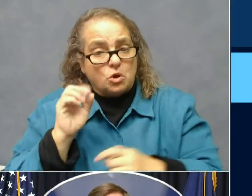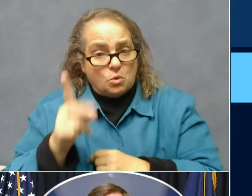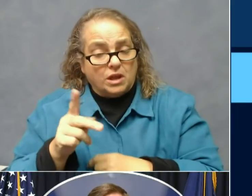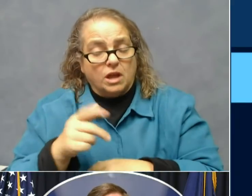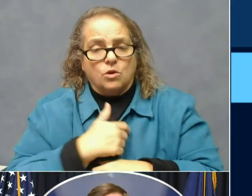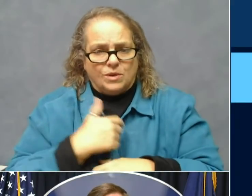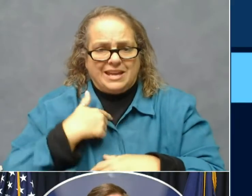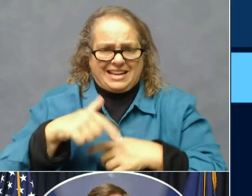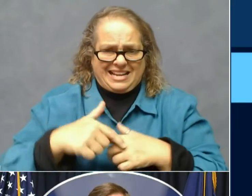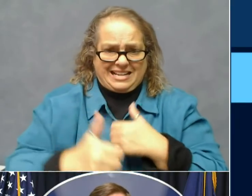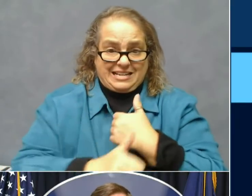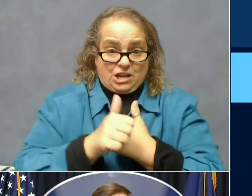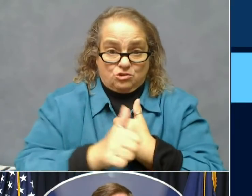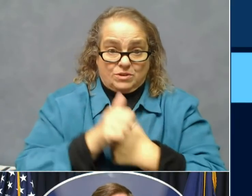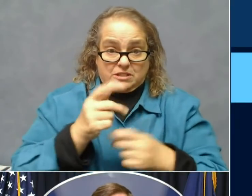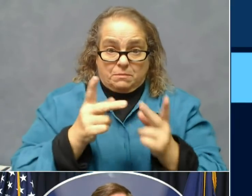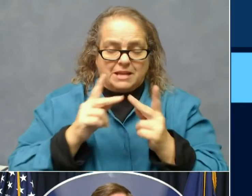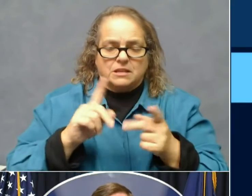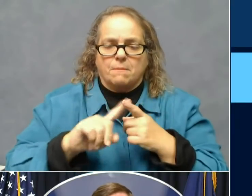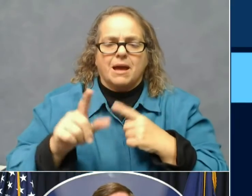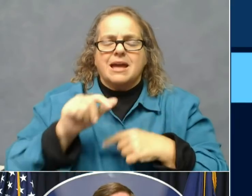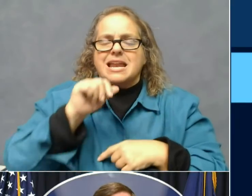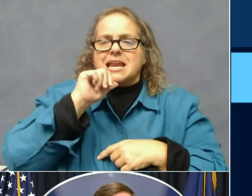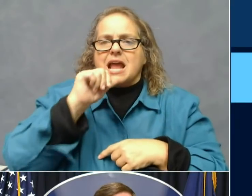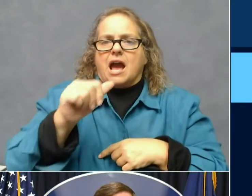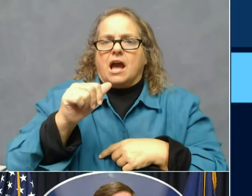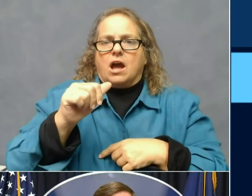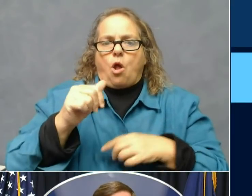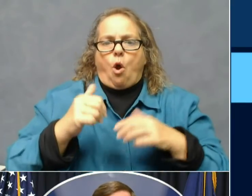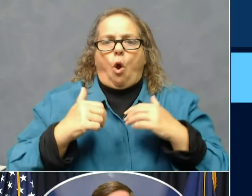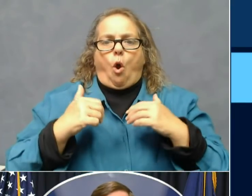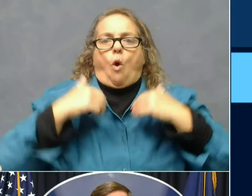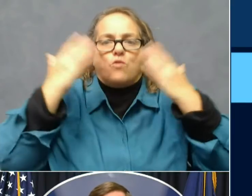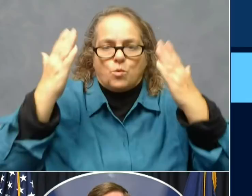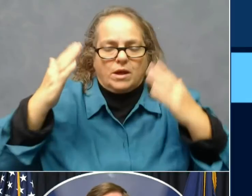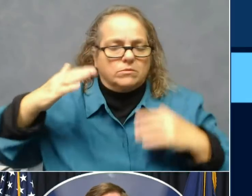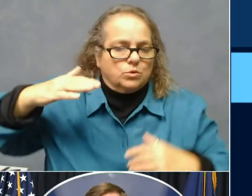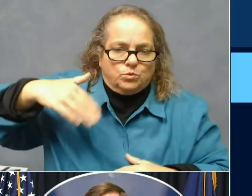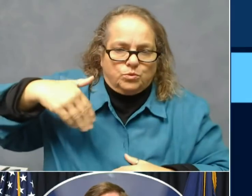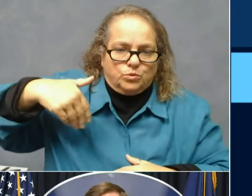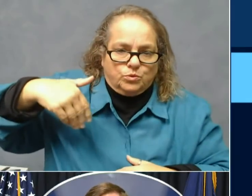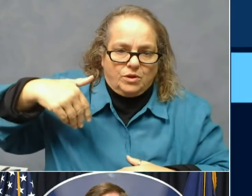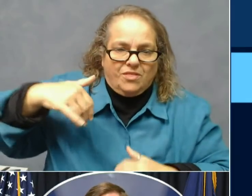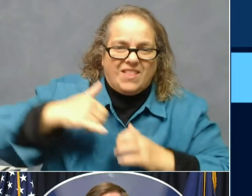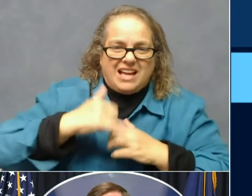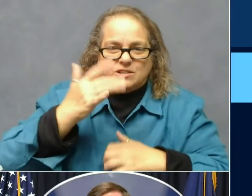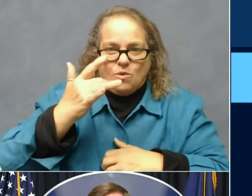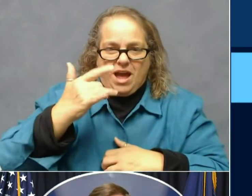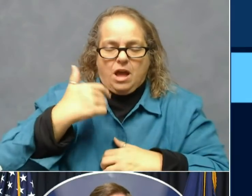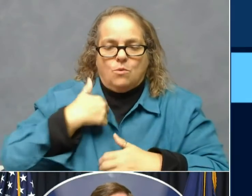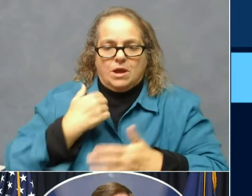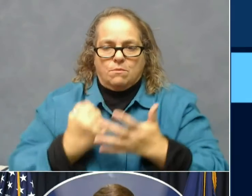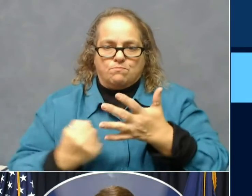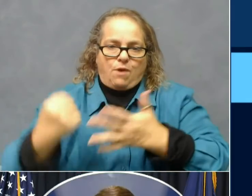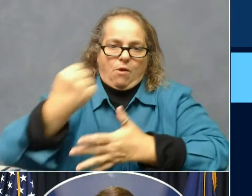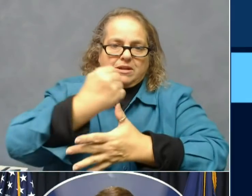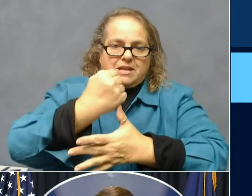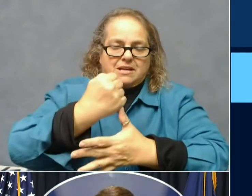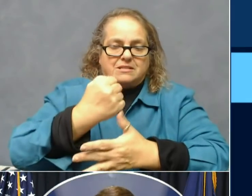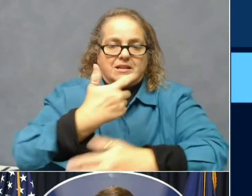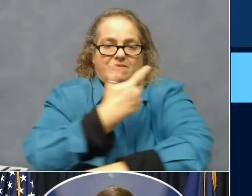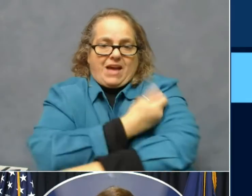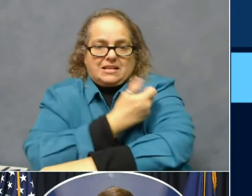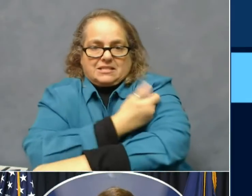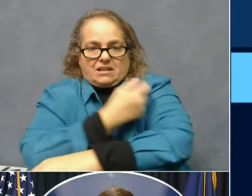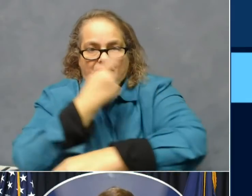the tipping point yet. It's one of the reasons we're prioritizing the vaccine for our frontline healthcare workers, but it's also why we